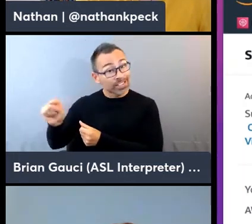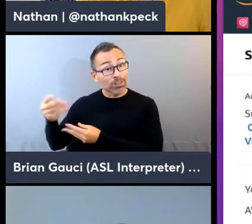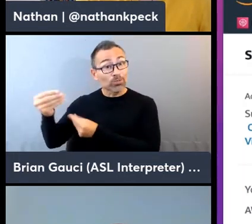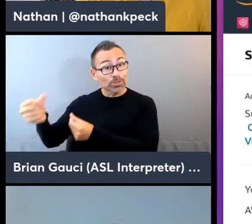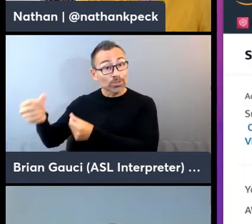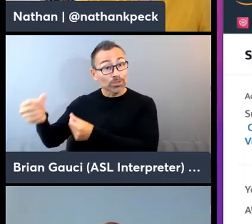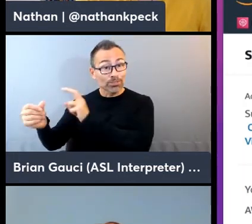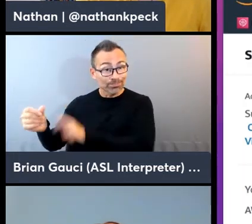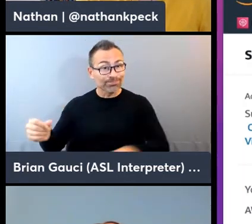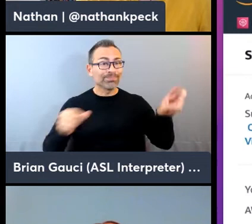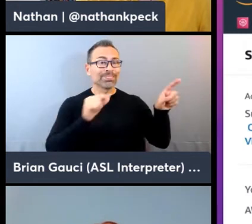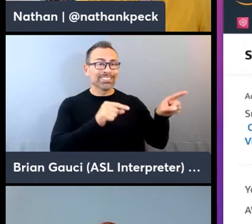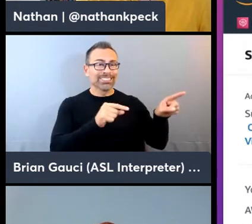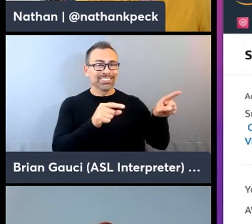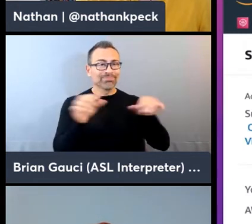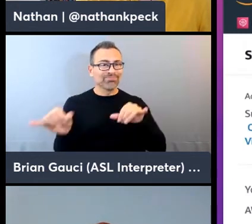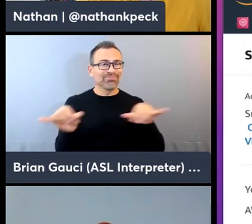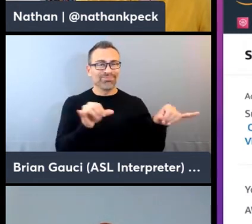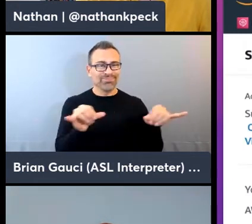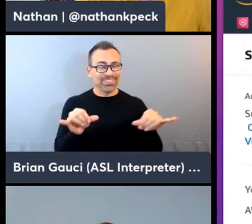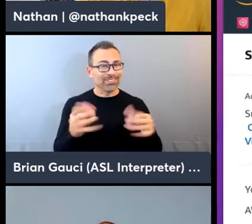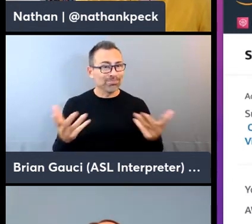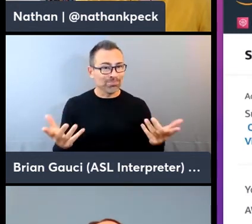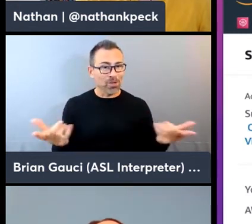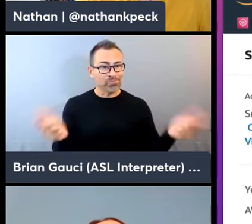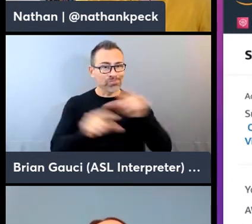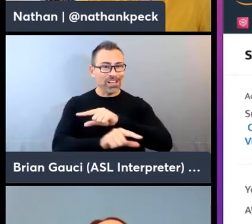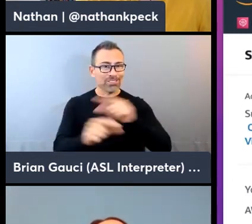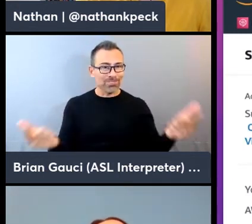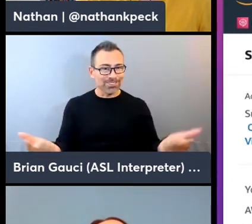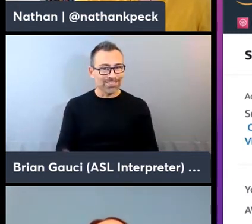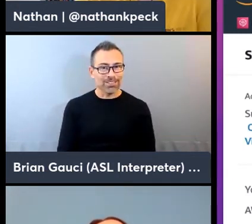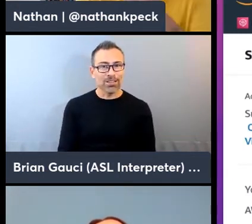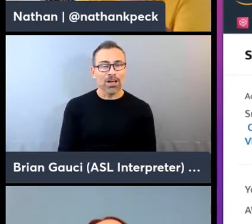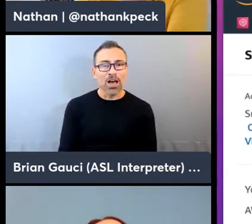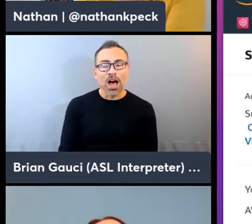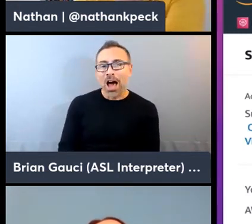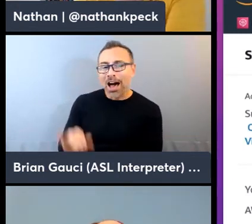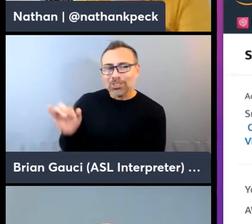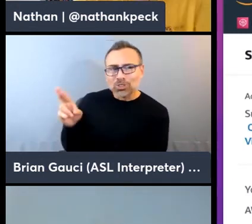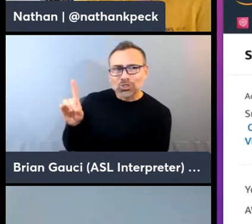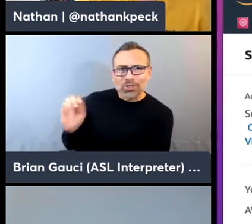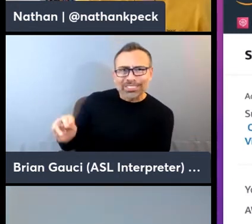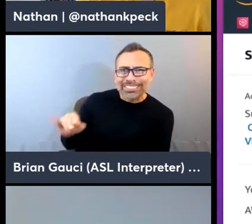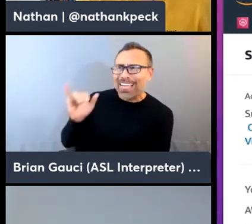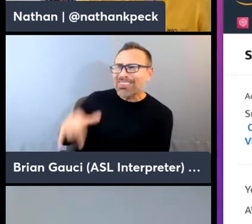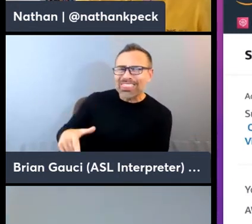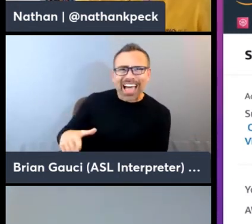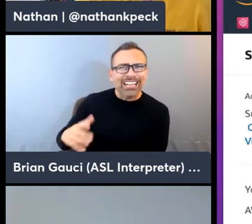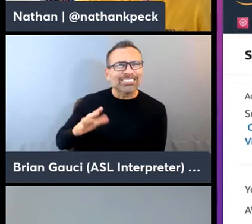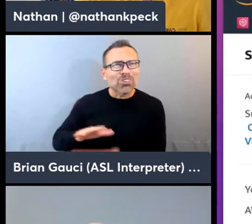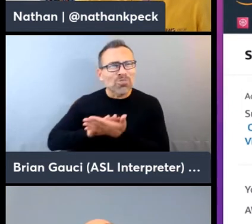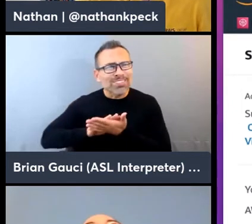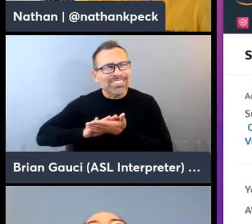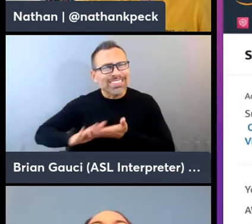AWS, vice versa, right? Very nice. That's so logical. Why isn't everything like this?